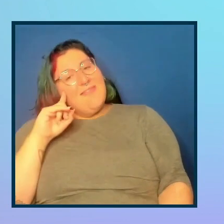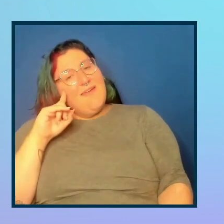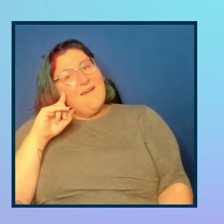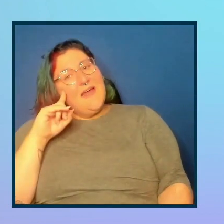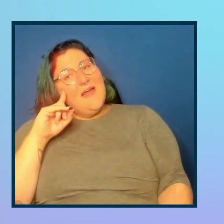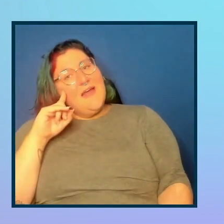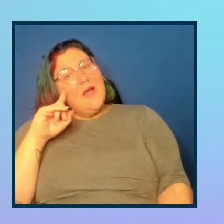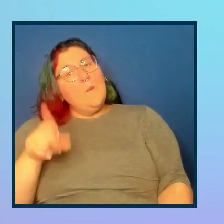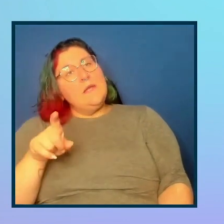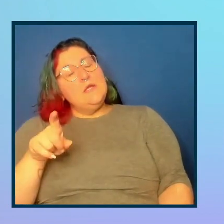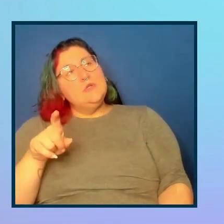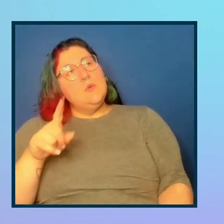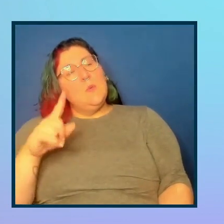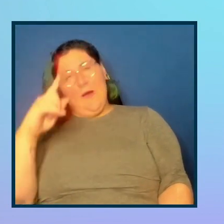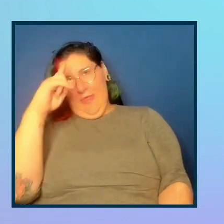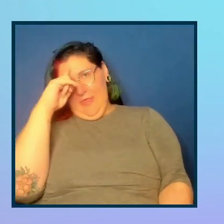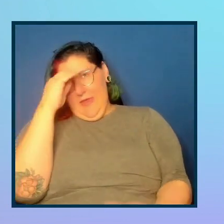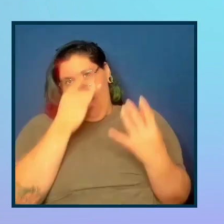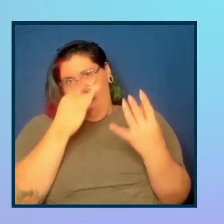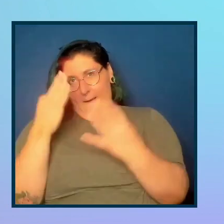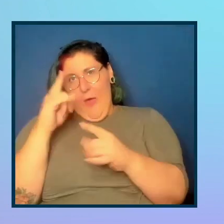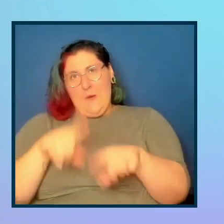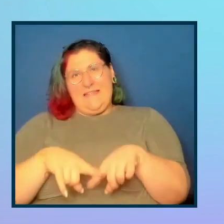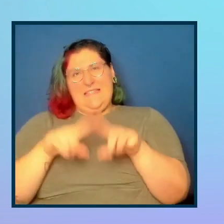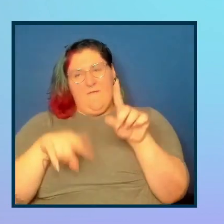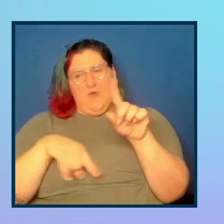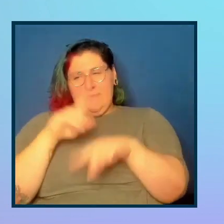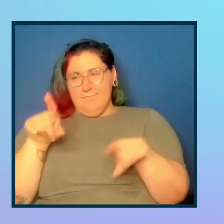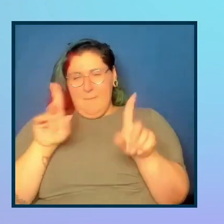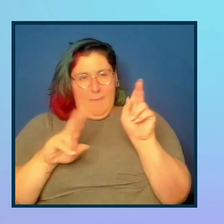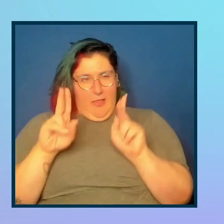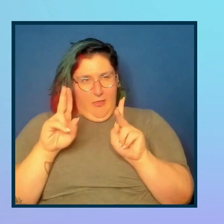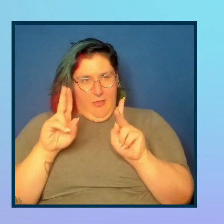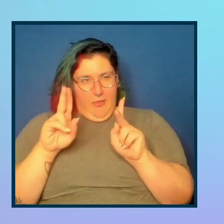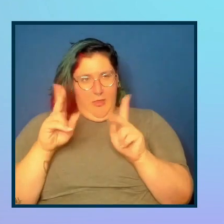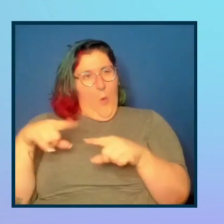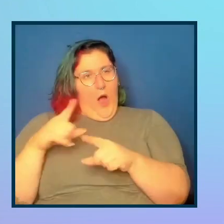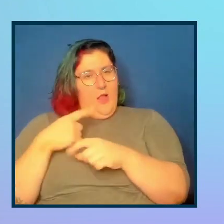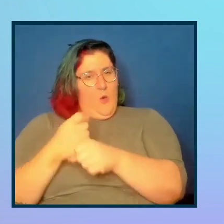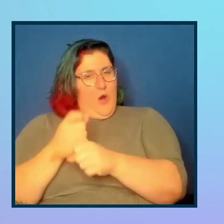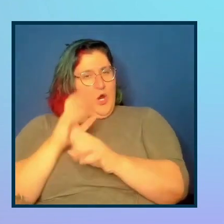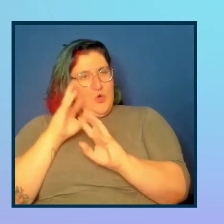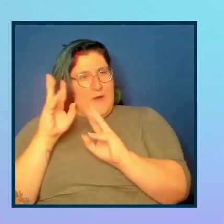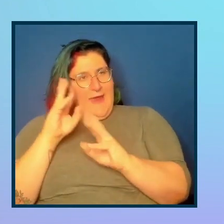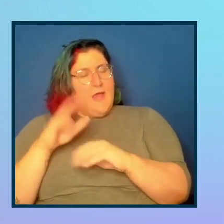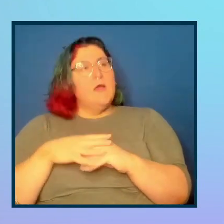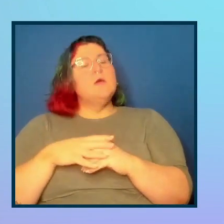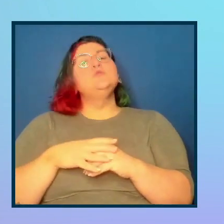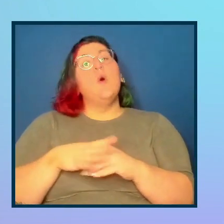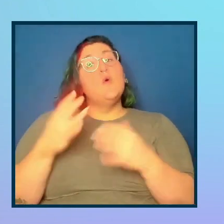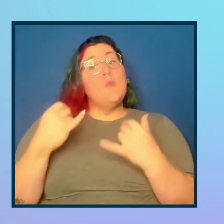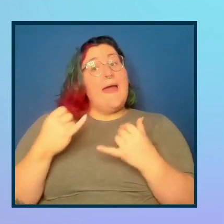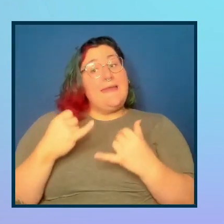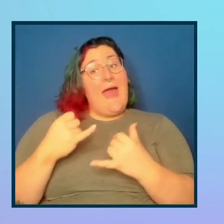going to be thinking about different users as we're creating them. So at the moment inside of museums, what we do is a lot of augmented reality. So when